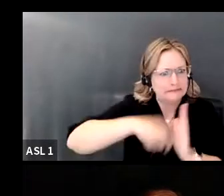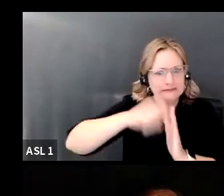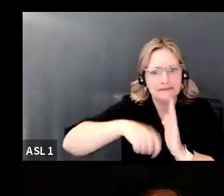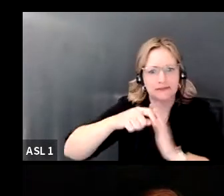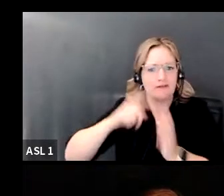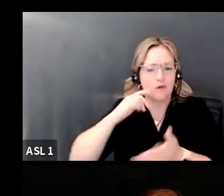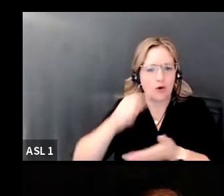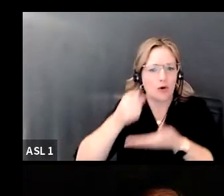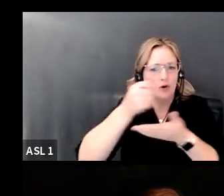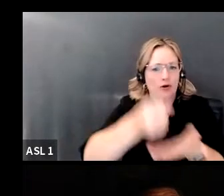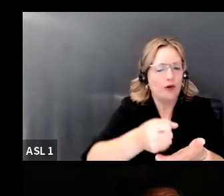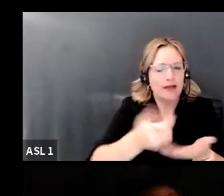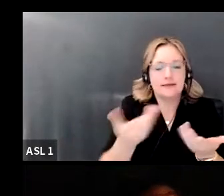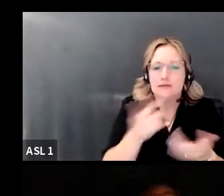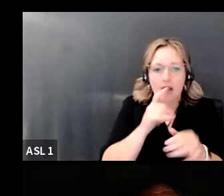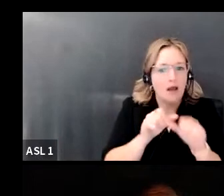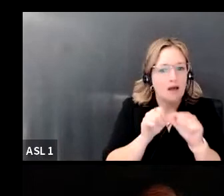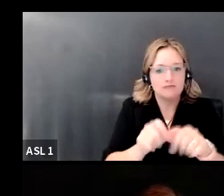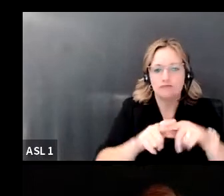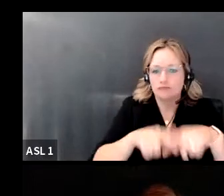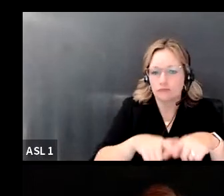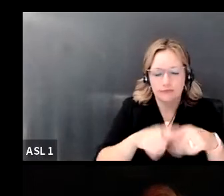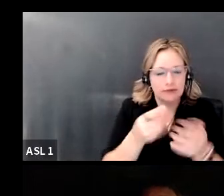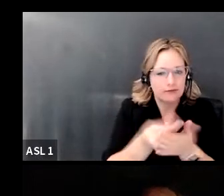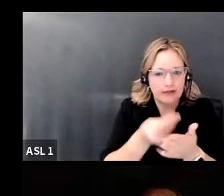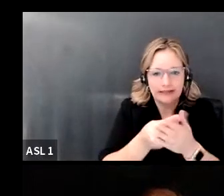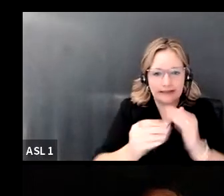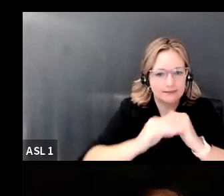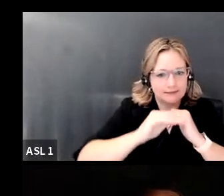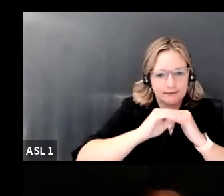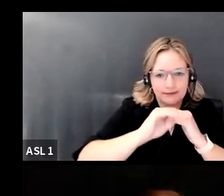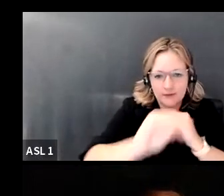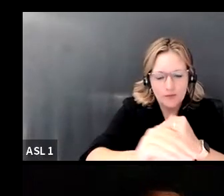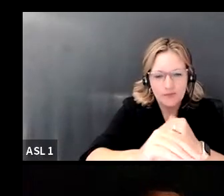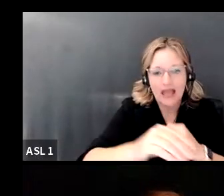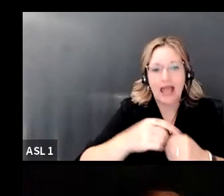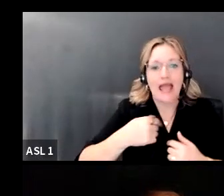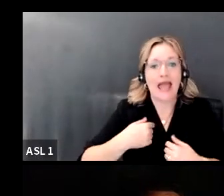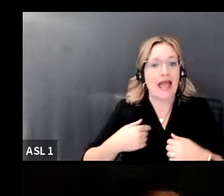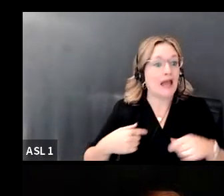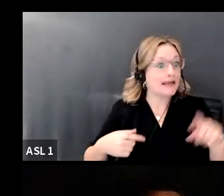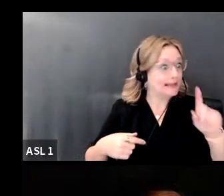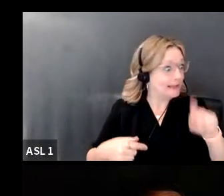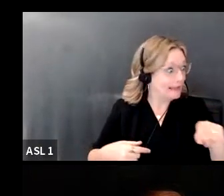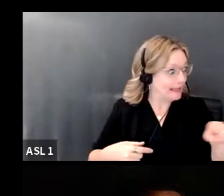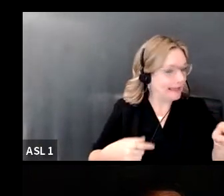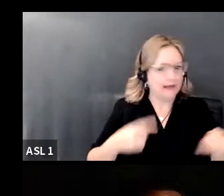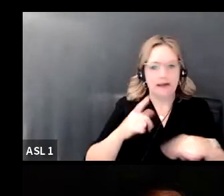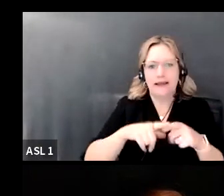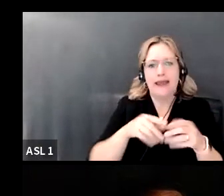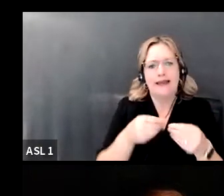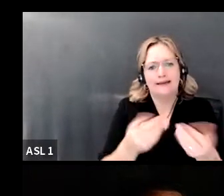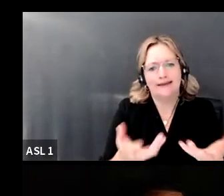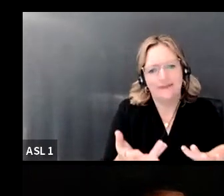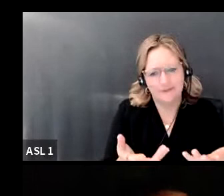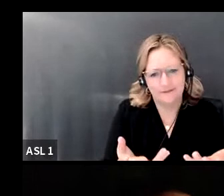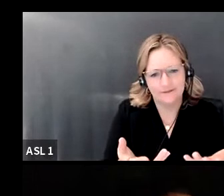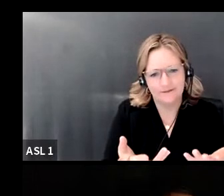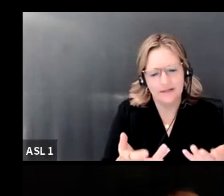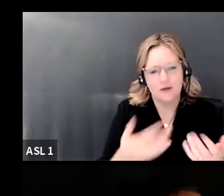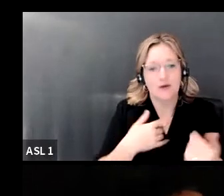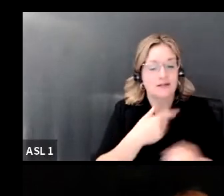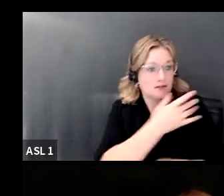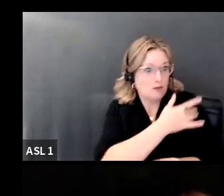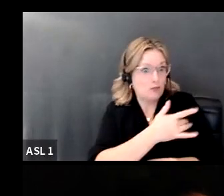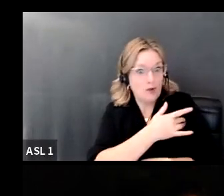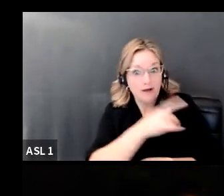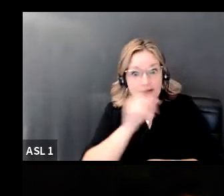stable funding that have requirements that don't allow you to actually deliver what you need because they you have to deliver to what the province needs and by